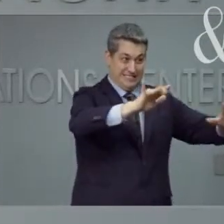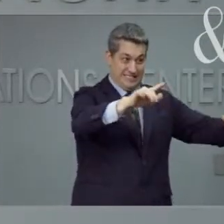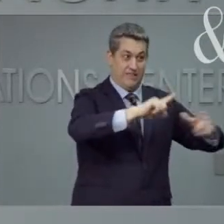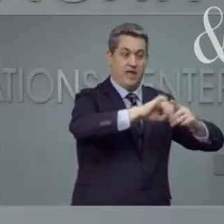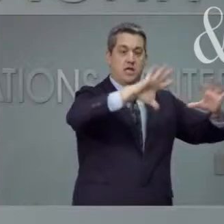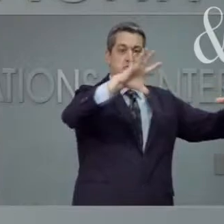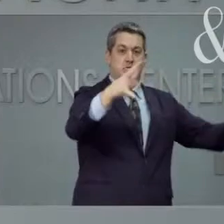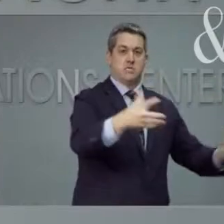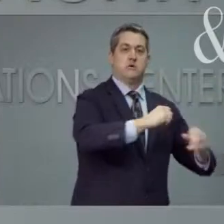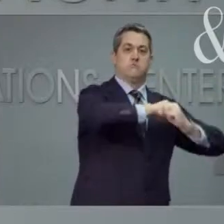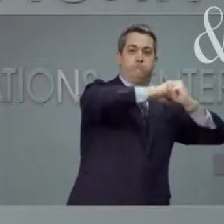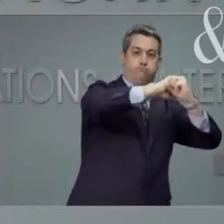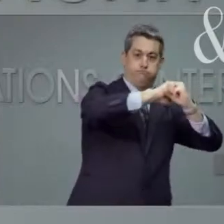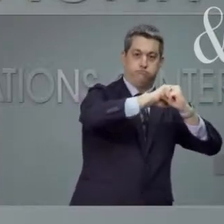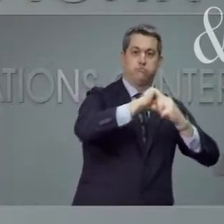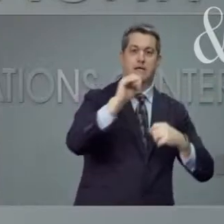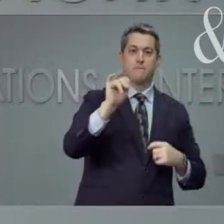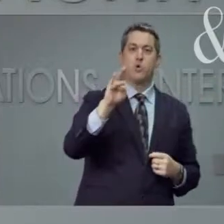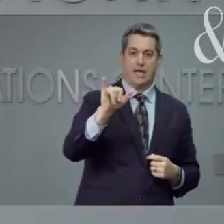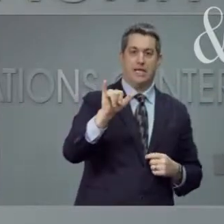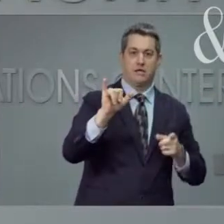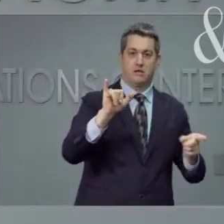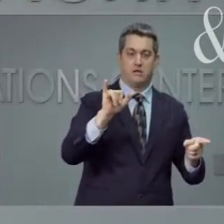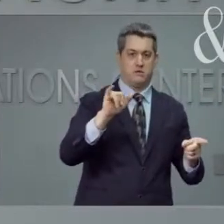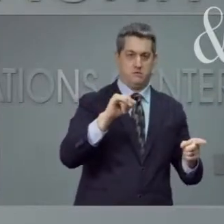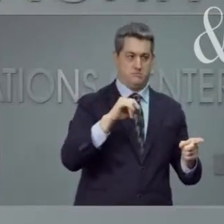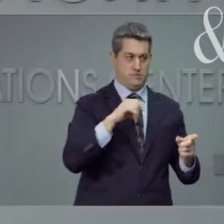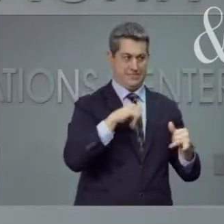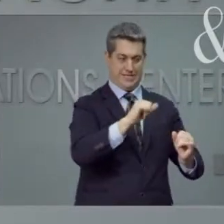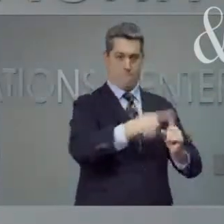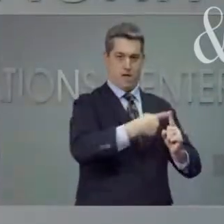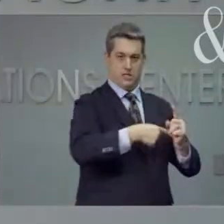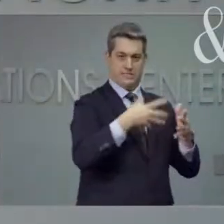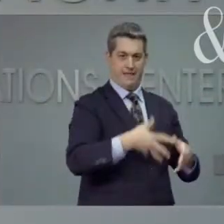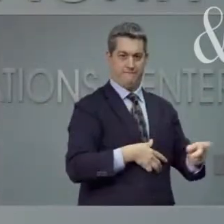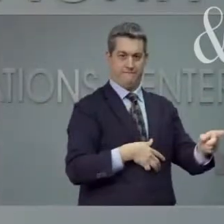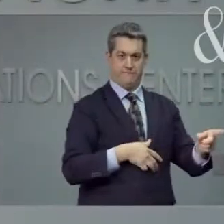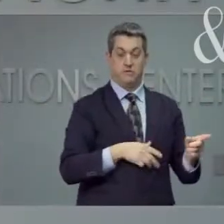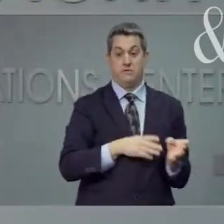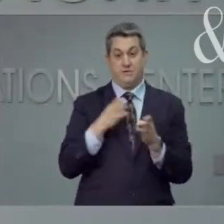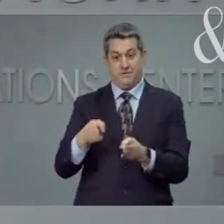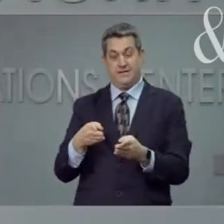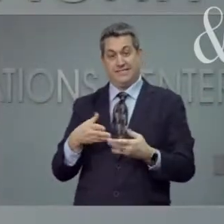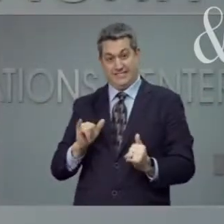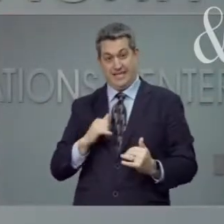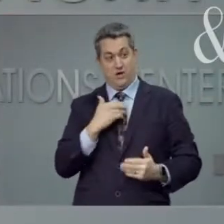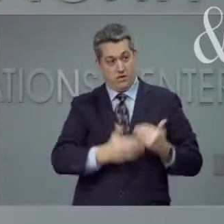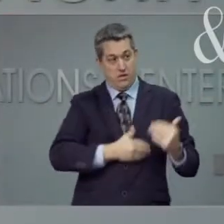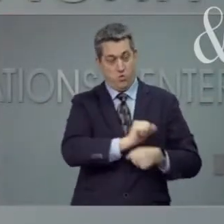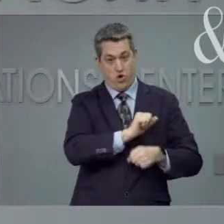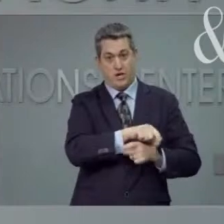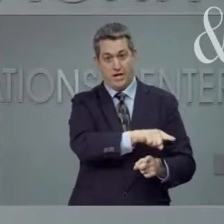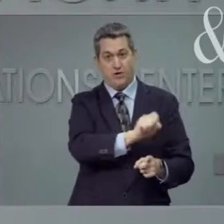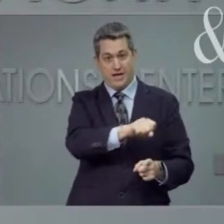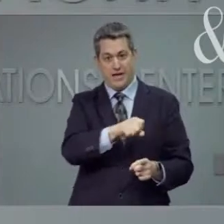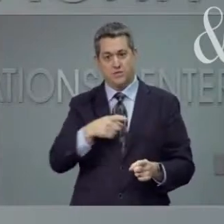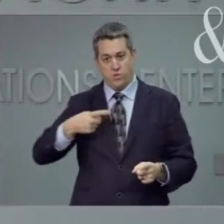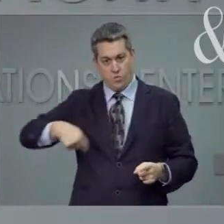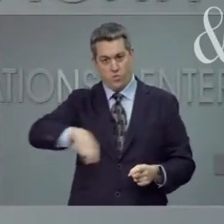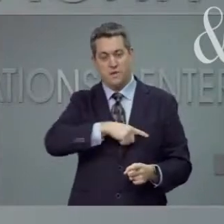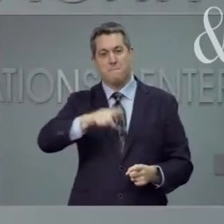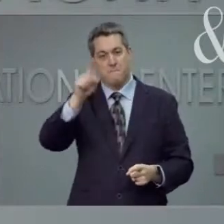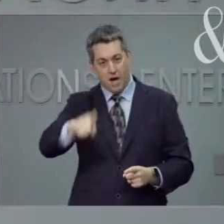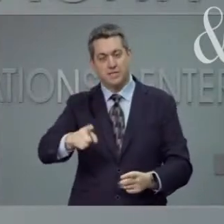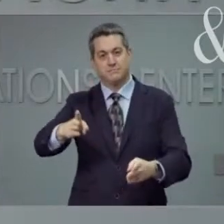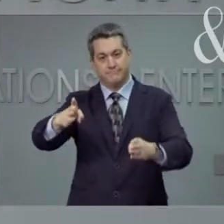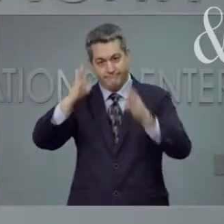the immunity that we need. So as we enter into these few months while we're working on getting this vaccine to people, you got